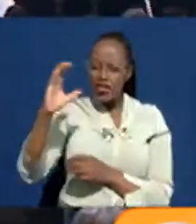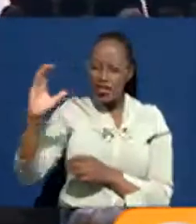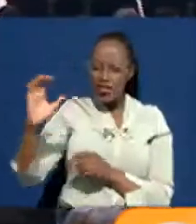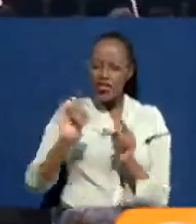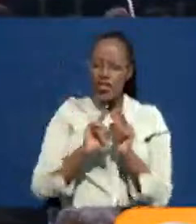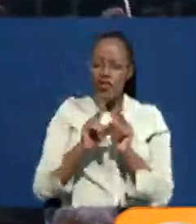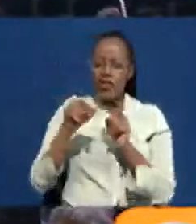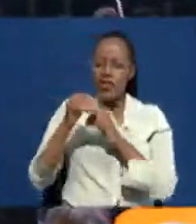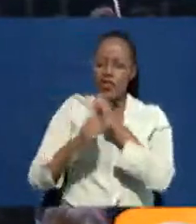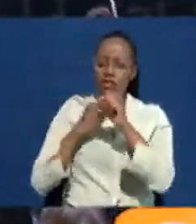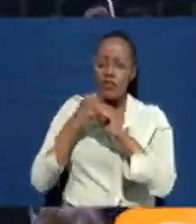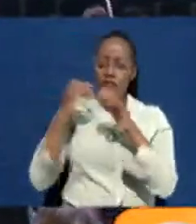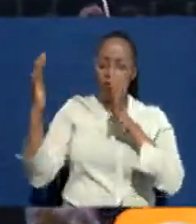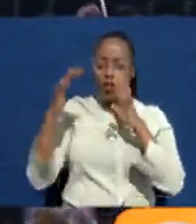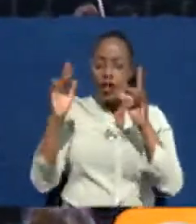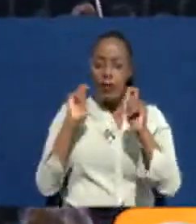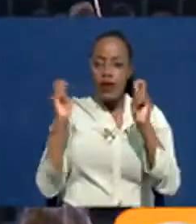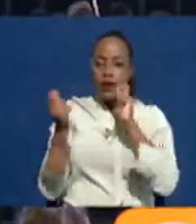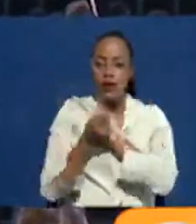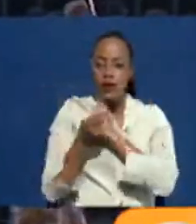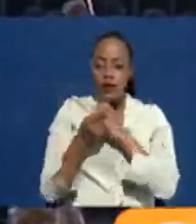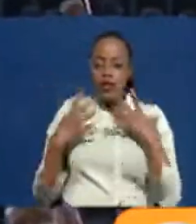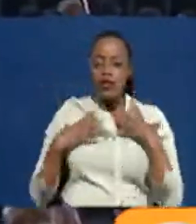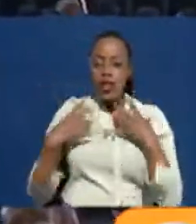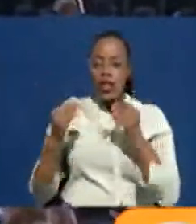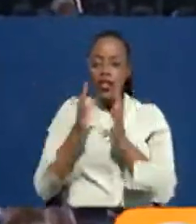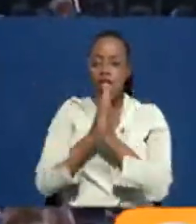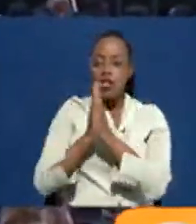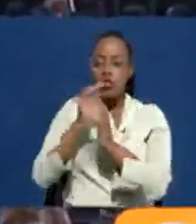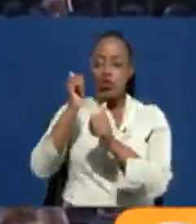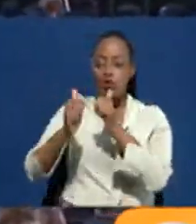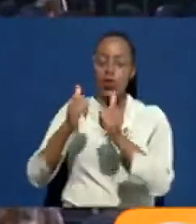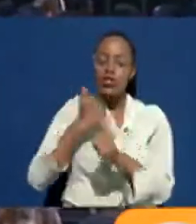year's gathering, climate change and health narrative will